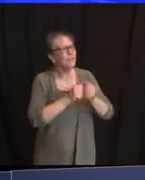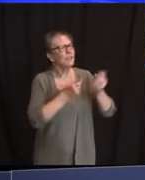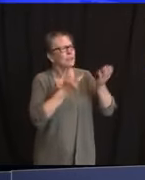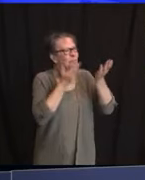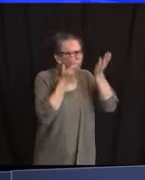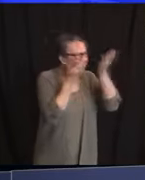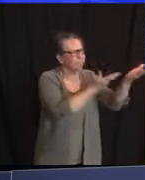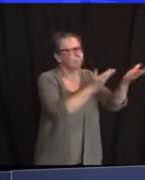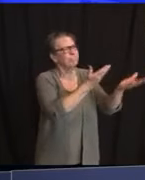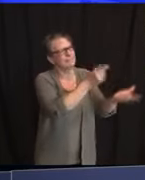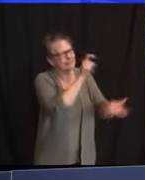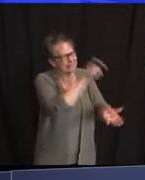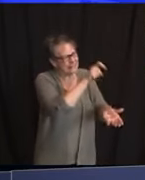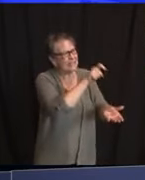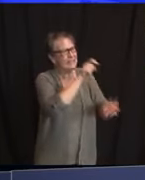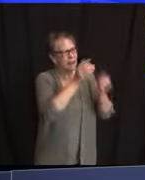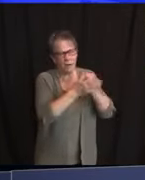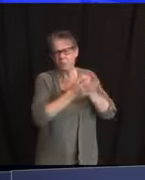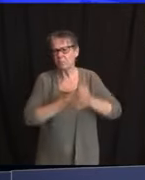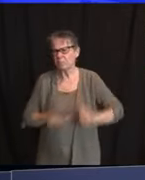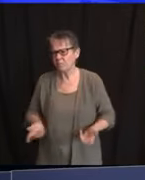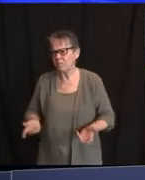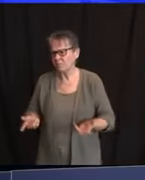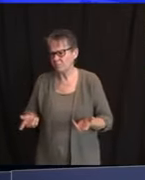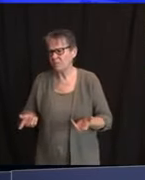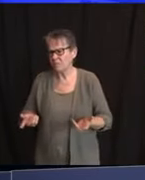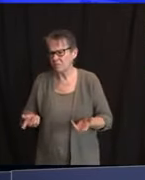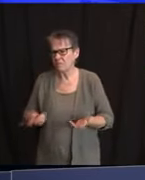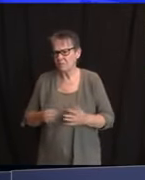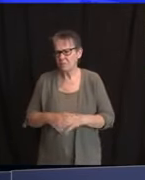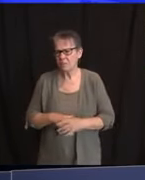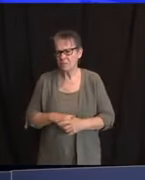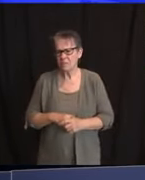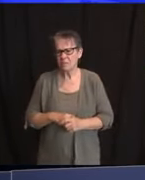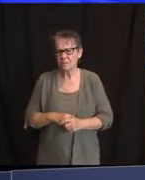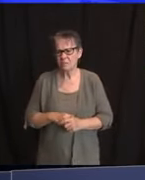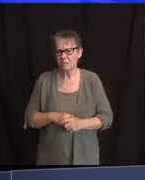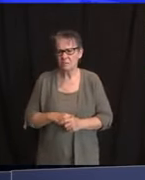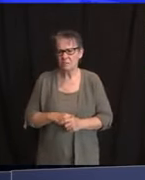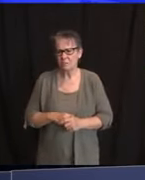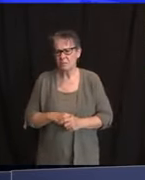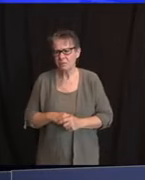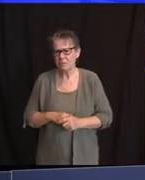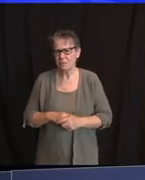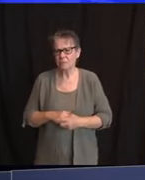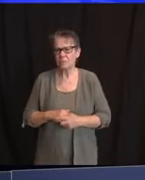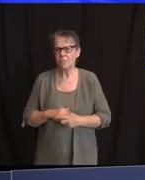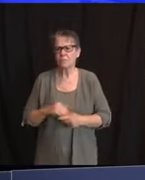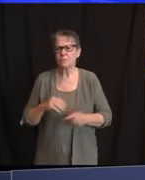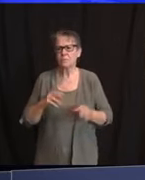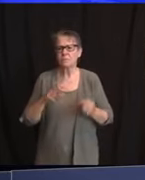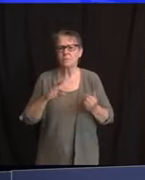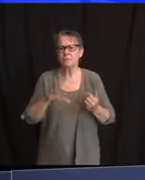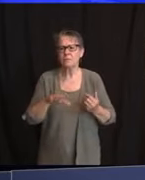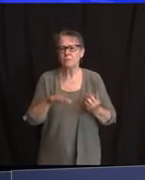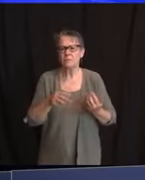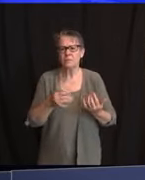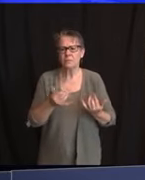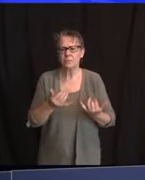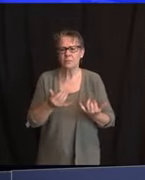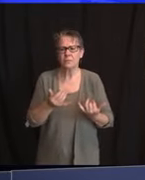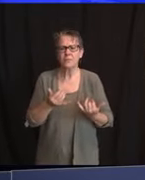stronger by Republican governors and senators who are going to be seeing these realities. As I said to them last